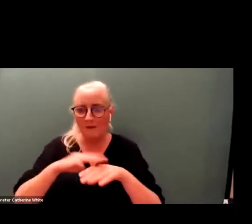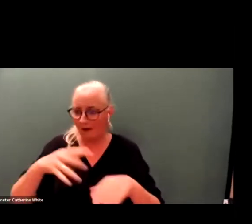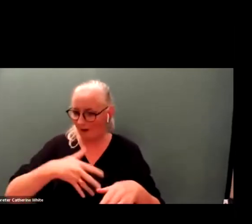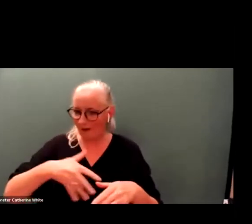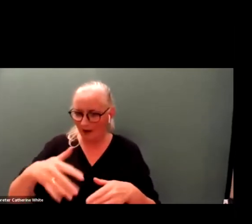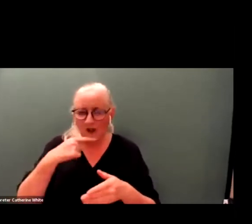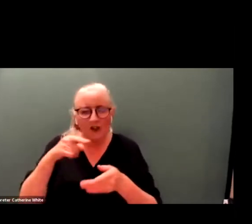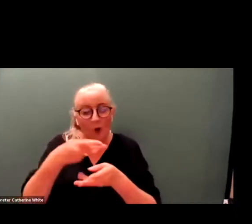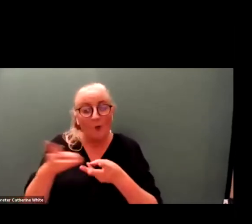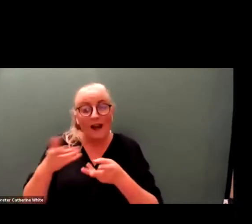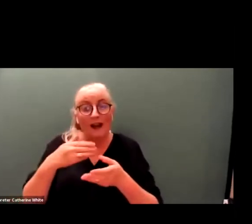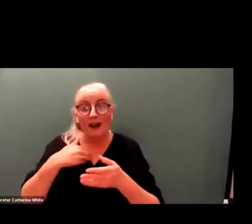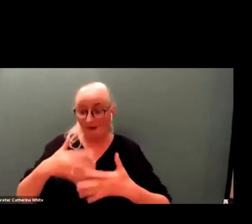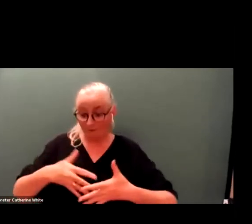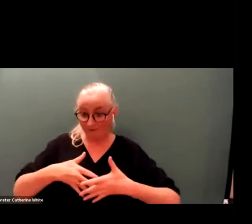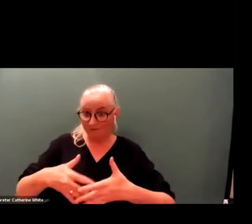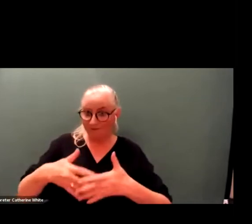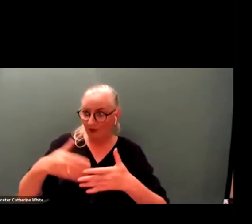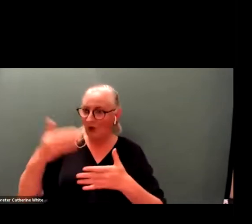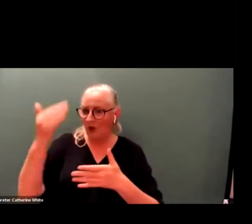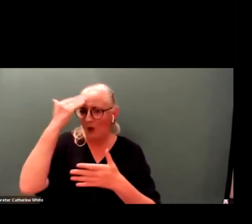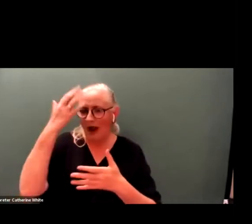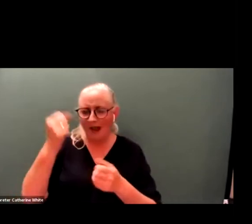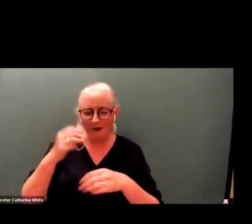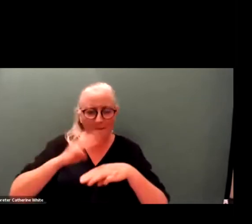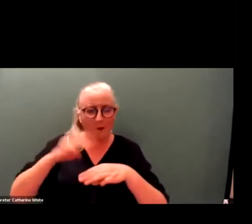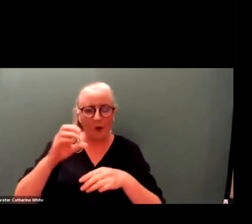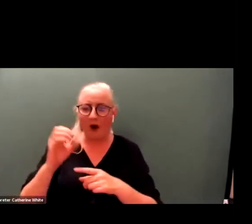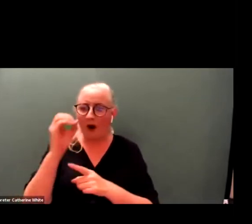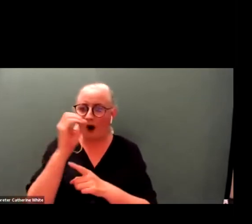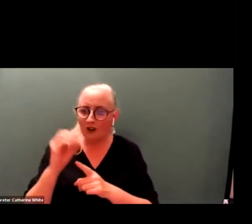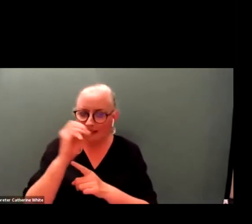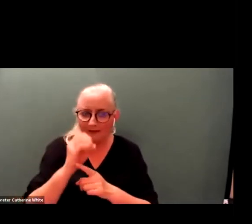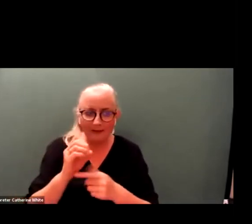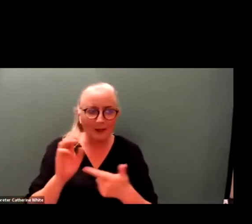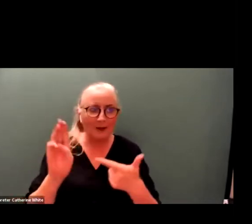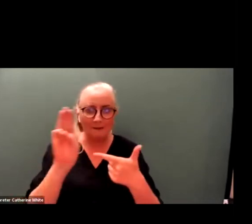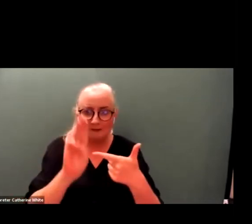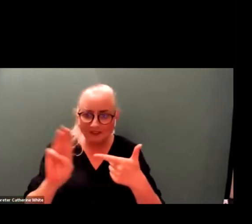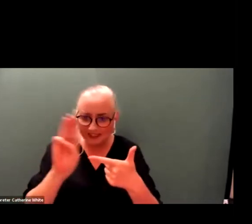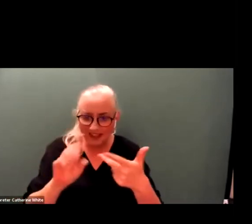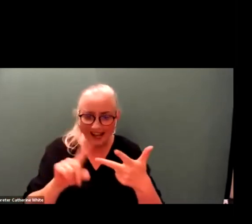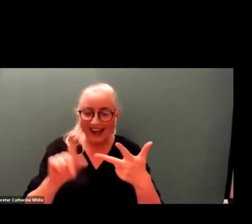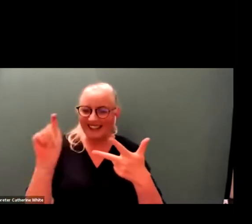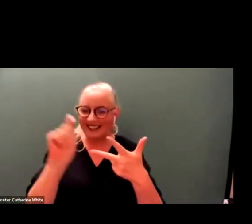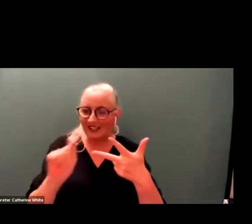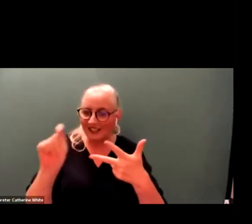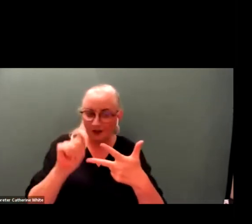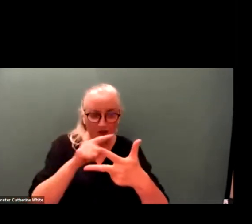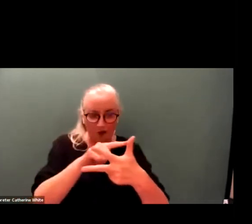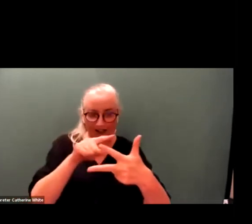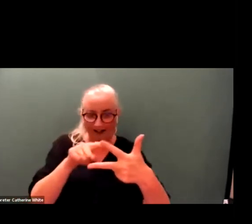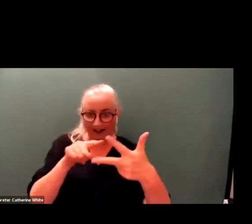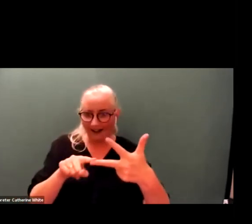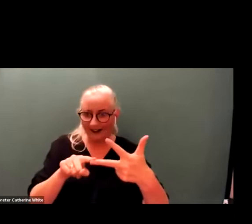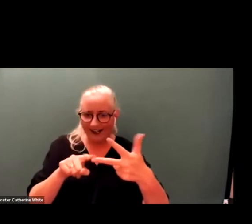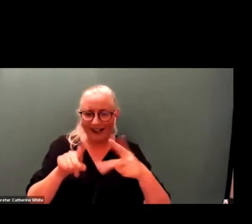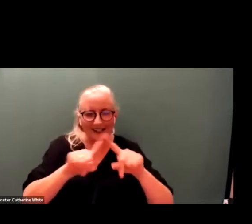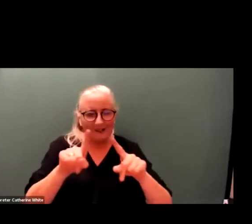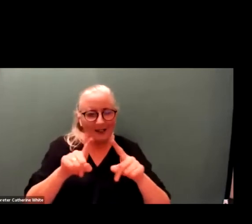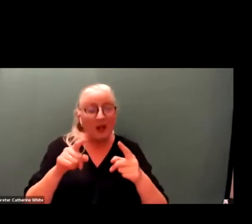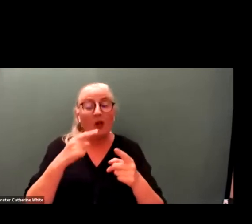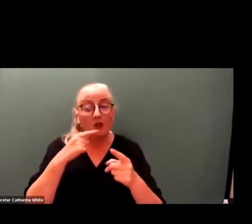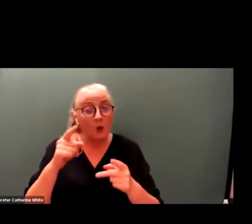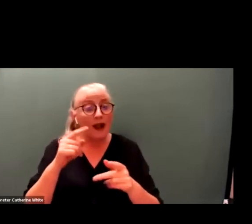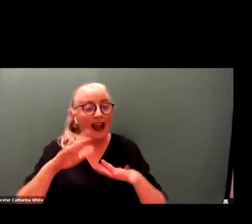our reproductive years, our ovaries produce most of our estrogen, progesterone and testosterone. And the average age of